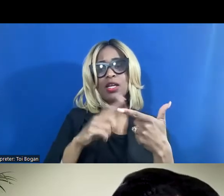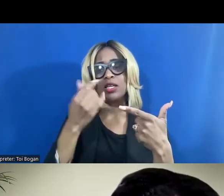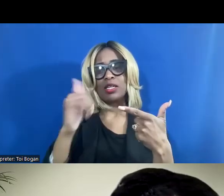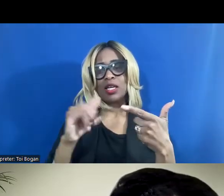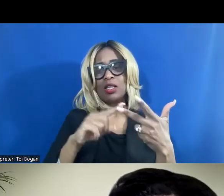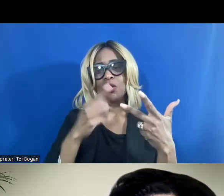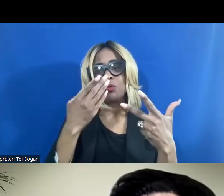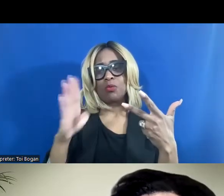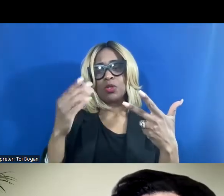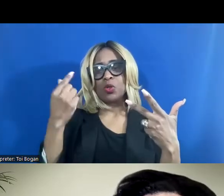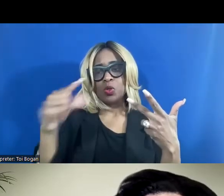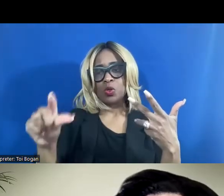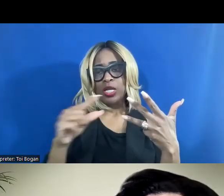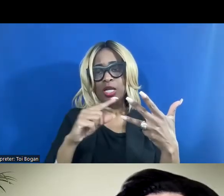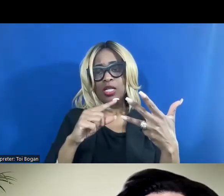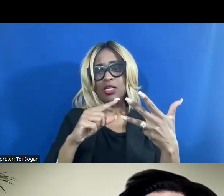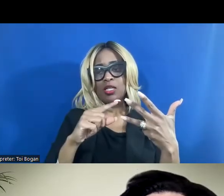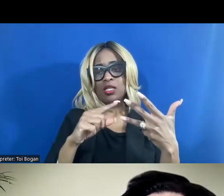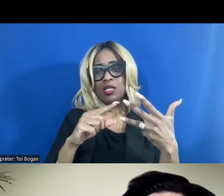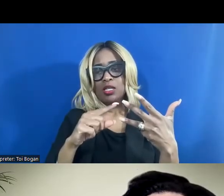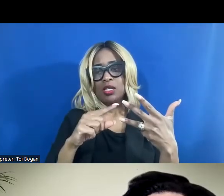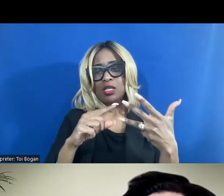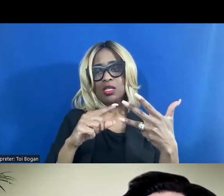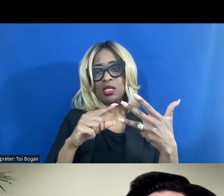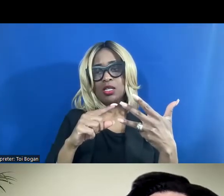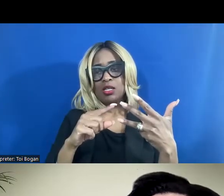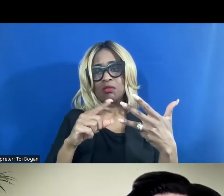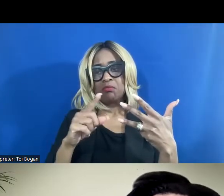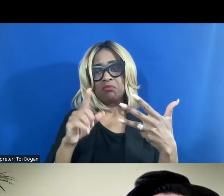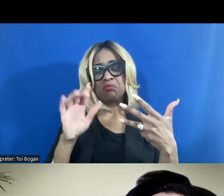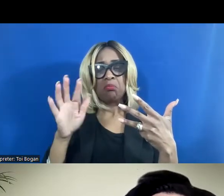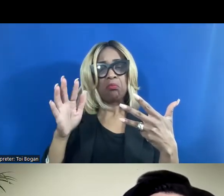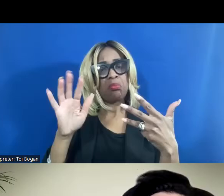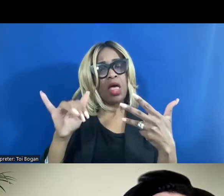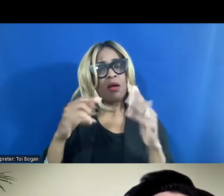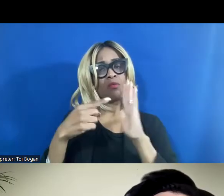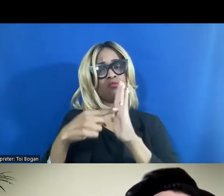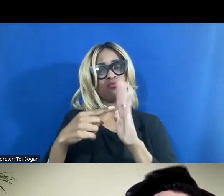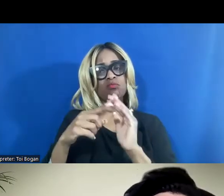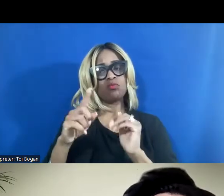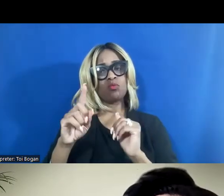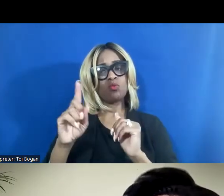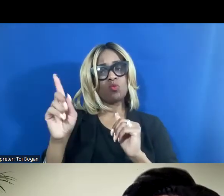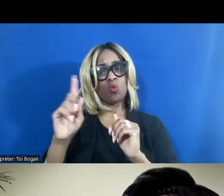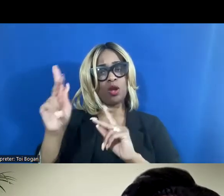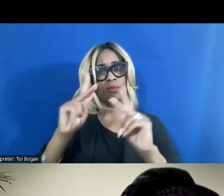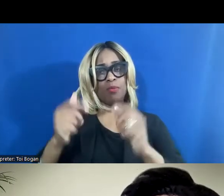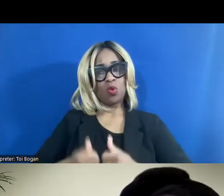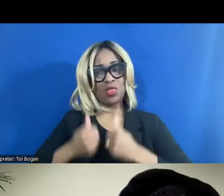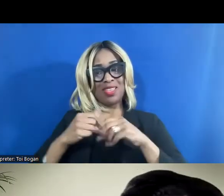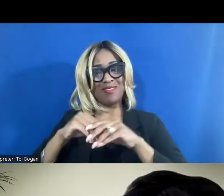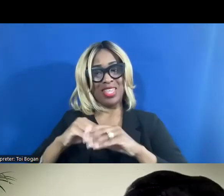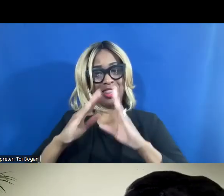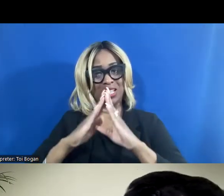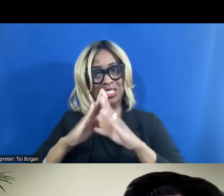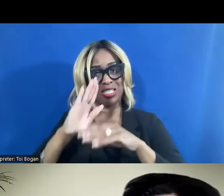blue, green. These all are kind of representations of where folks are residing in the city